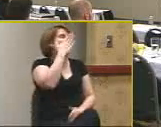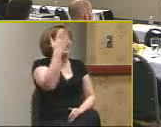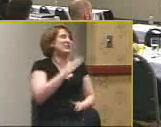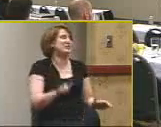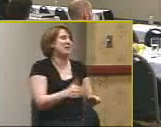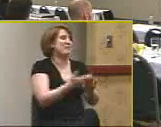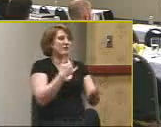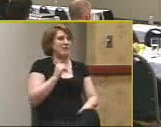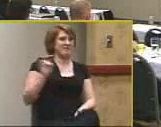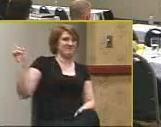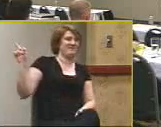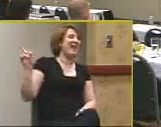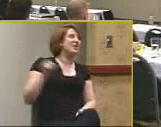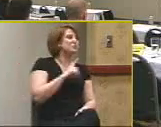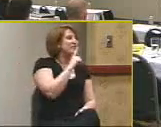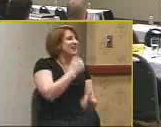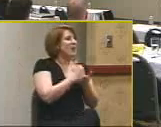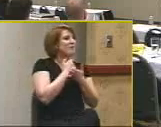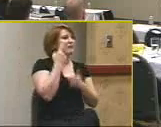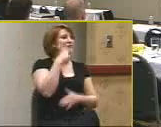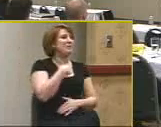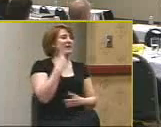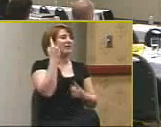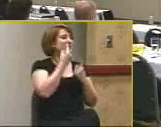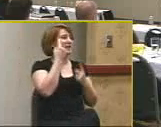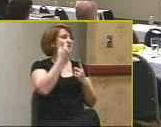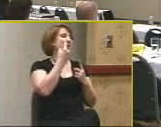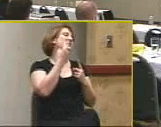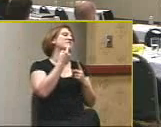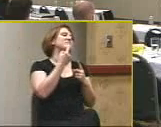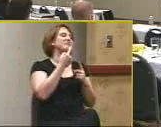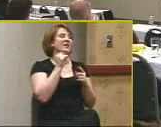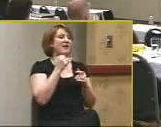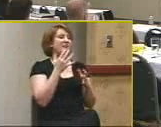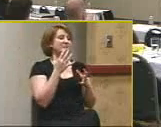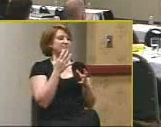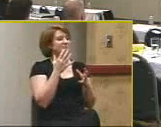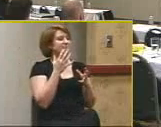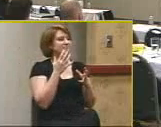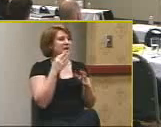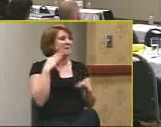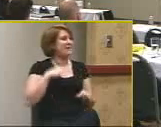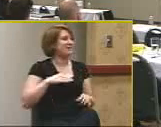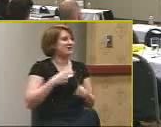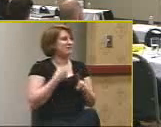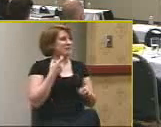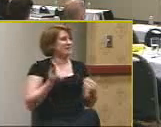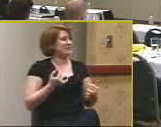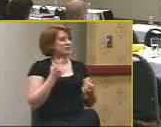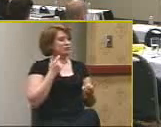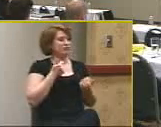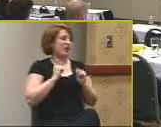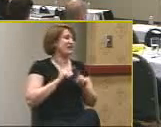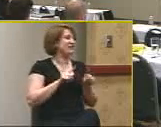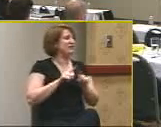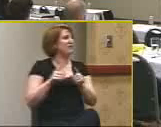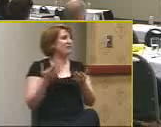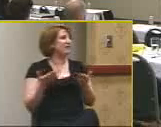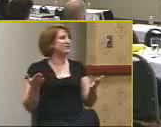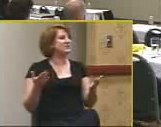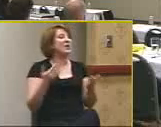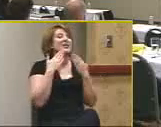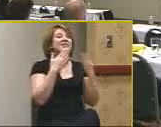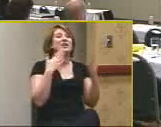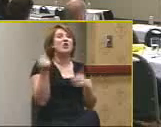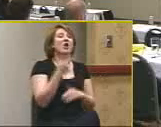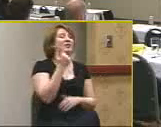like this, and it's really helpful for me to think about. I've gotten a lot out of being able to try different things. So again, thank you all. If you need